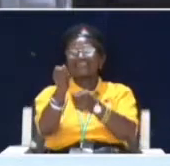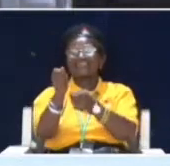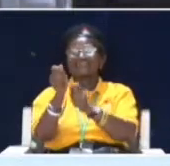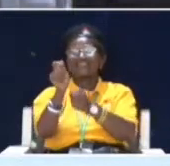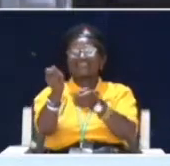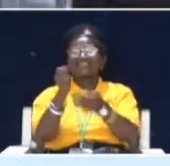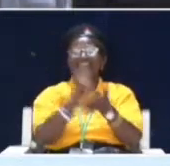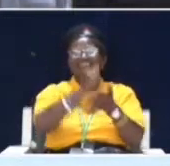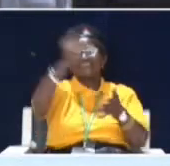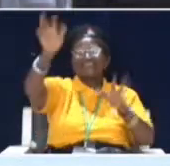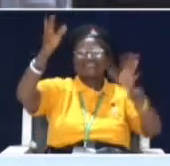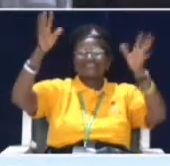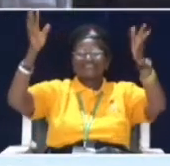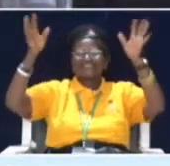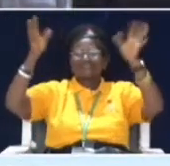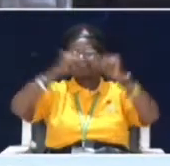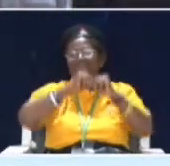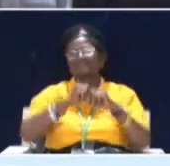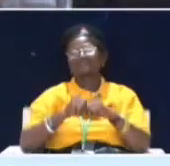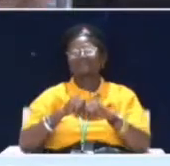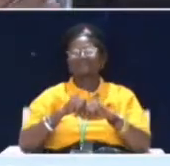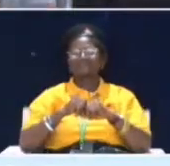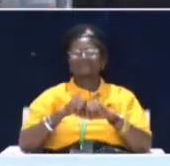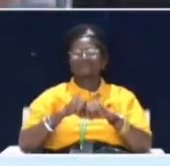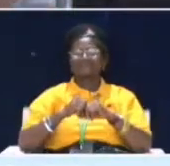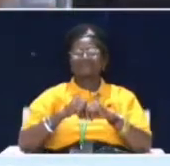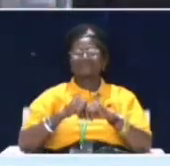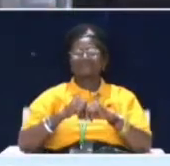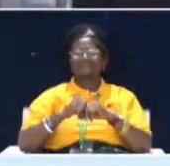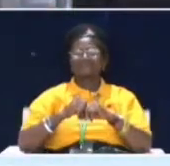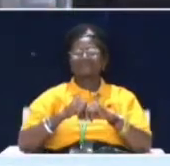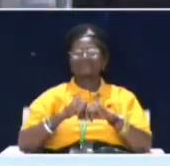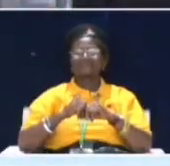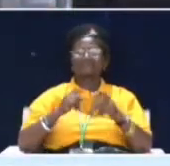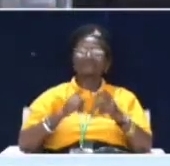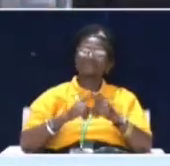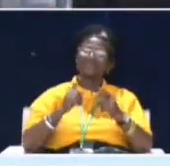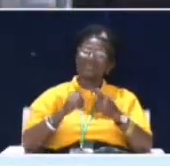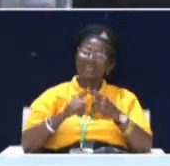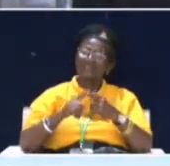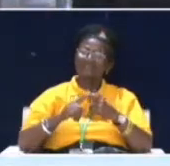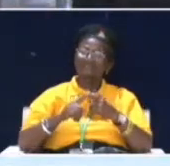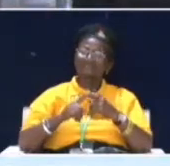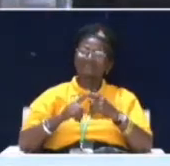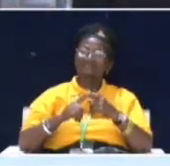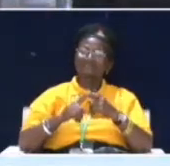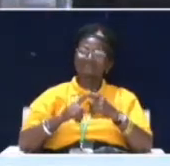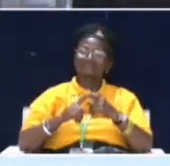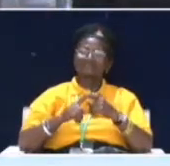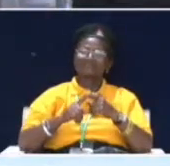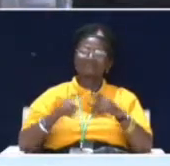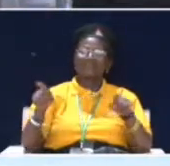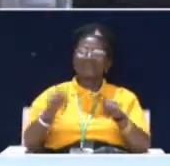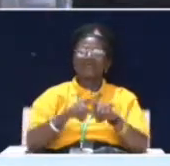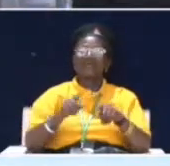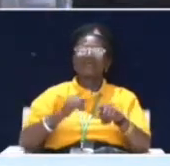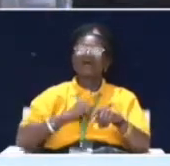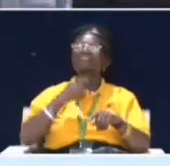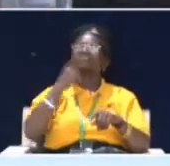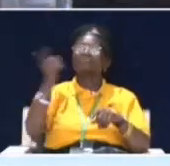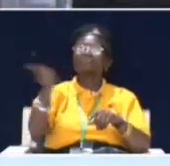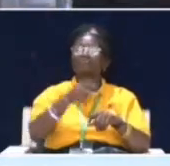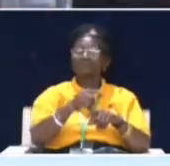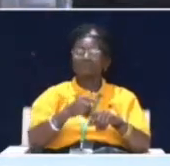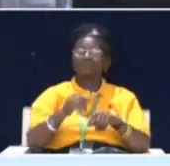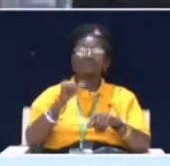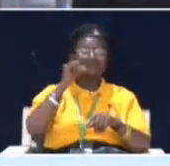fún ẹ̀bùn ọdún lọ́wọ́ Ọlọ́run. And then, like I told you yesterday, we shall see